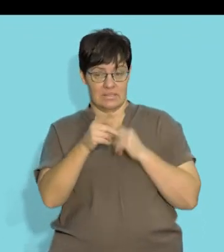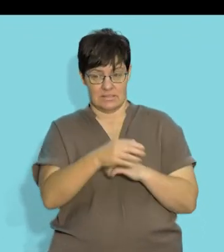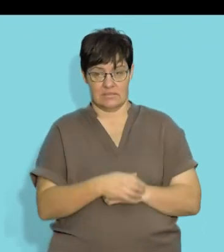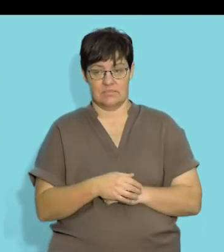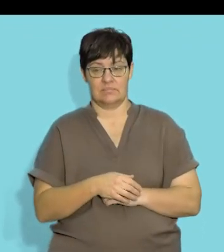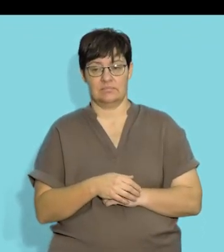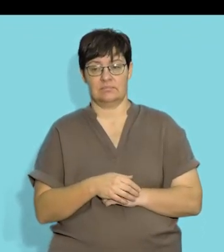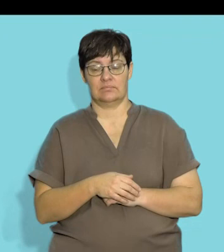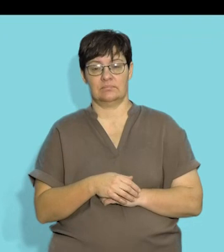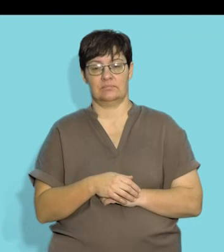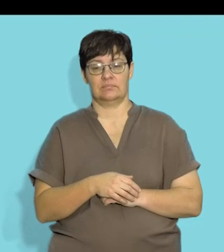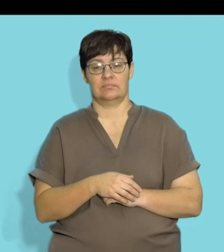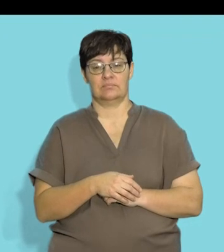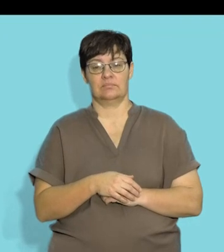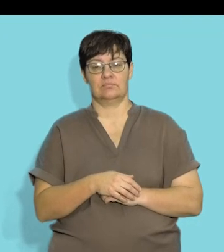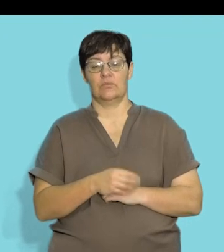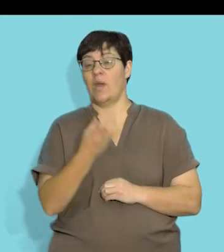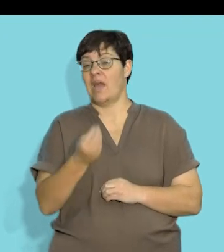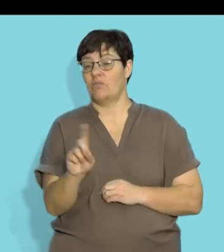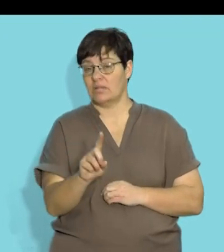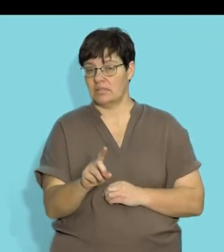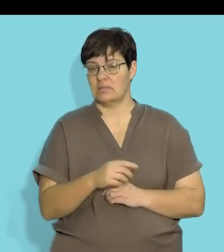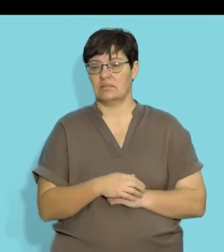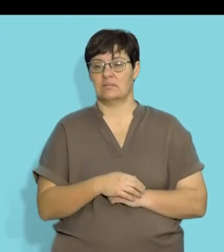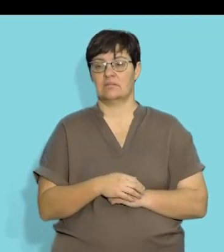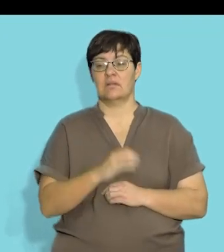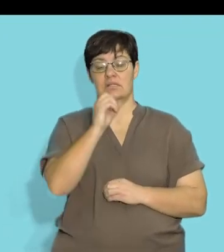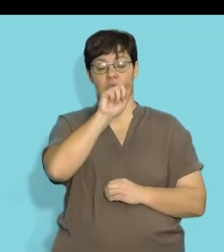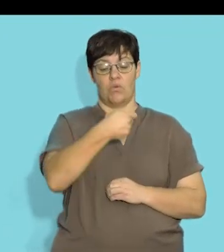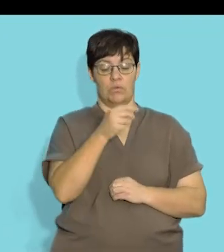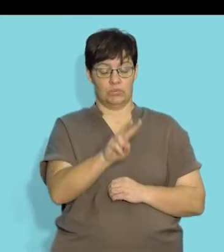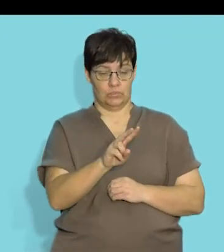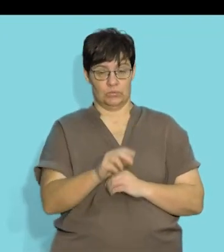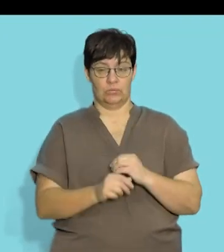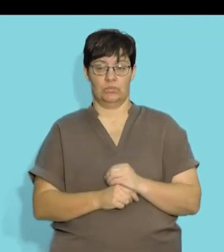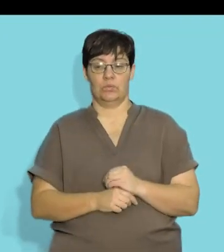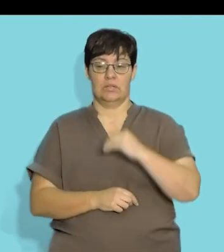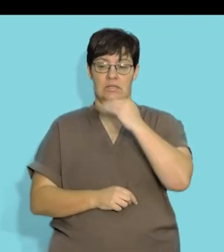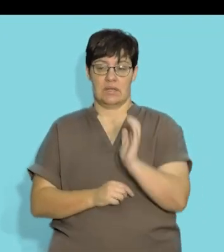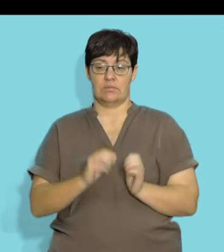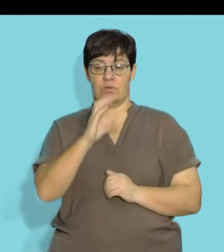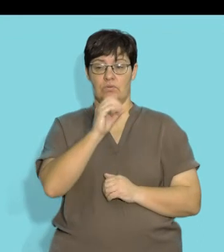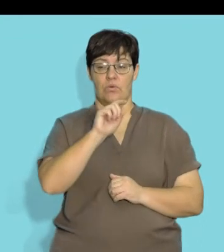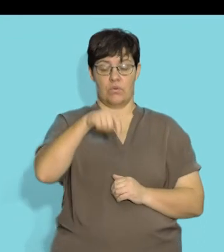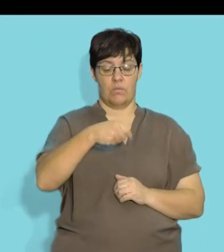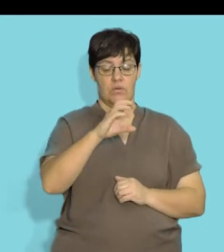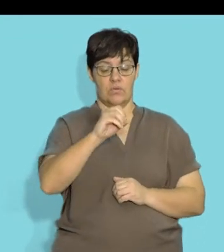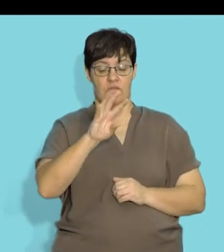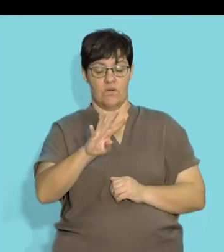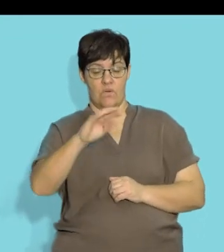say, from the calculator, what do we have? We have 0.2 multiplied